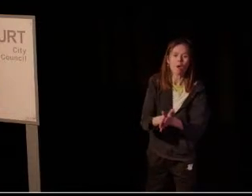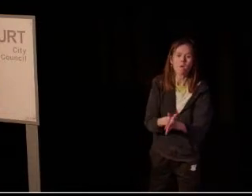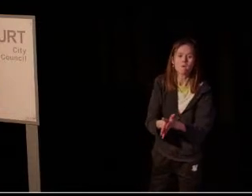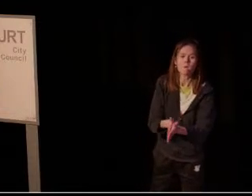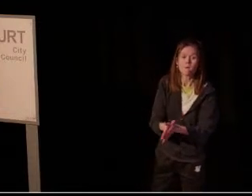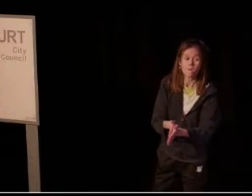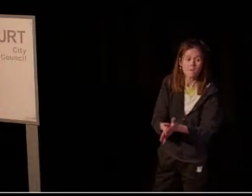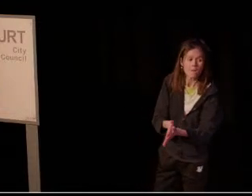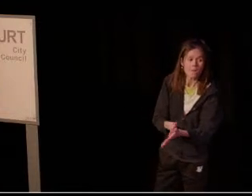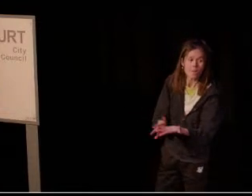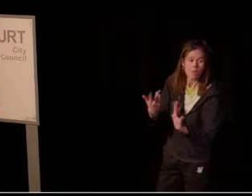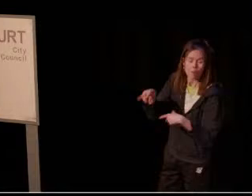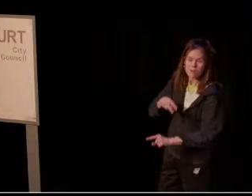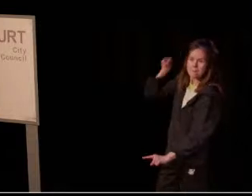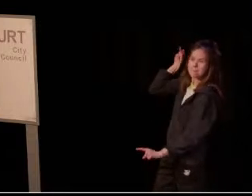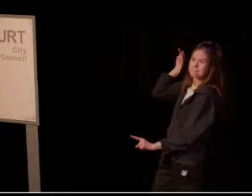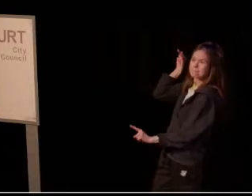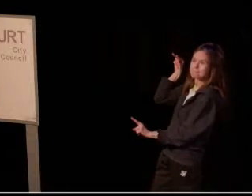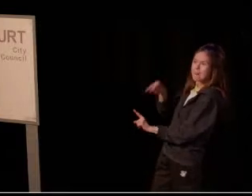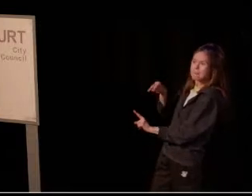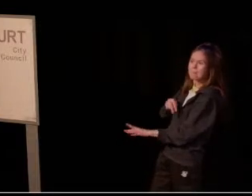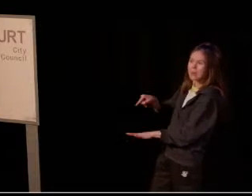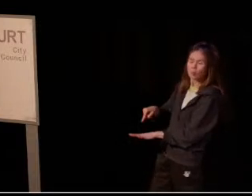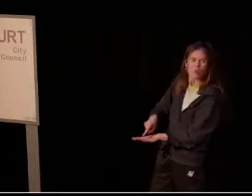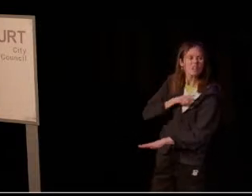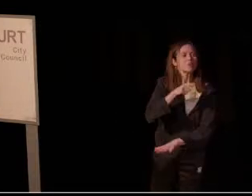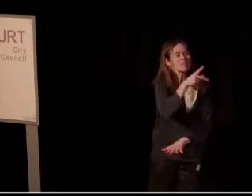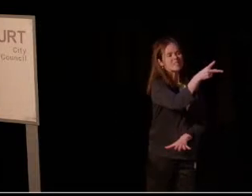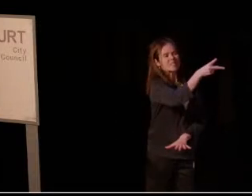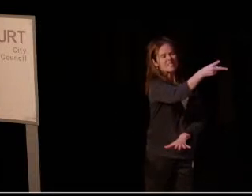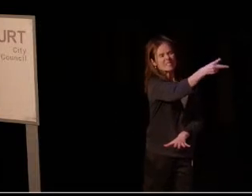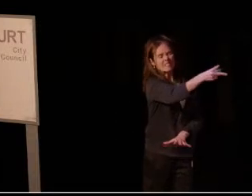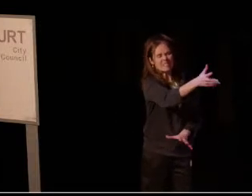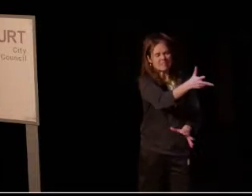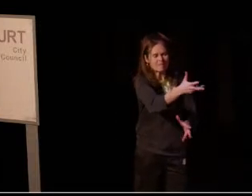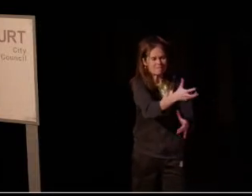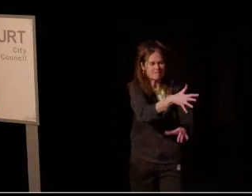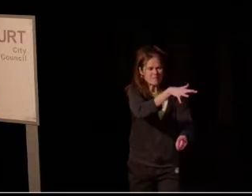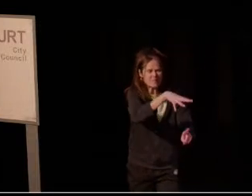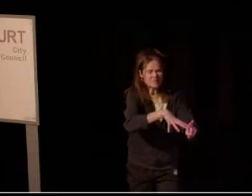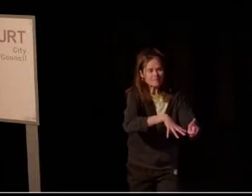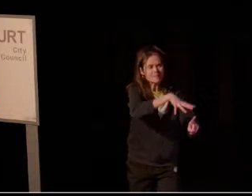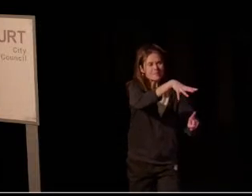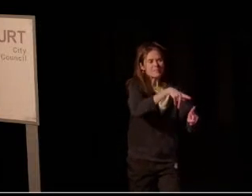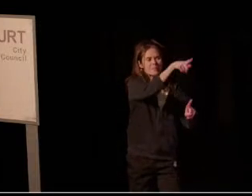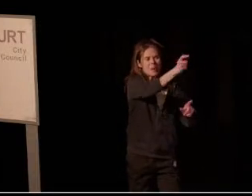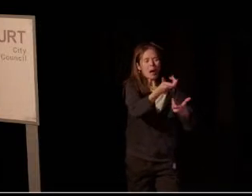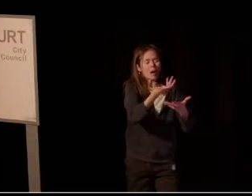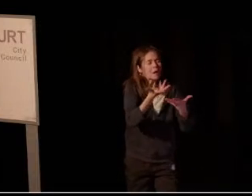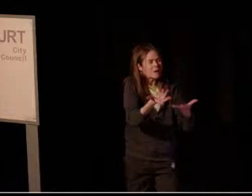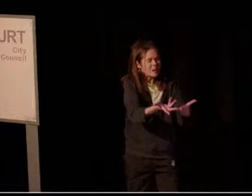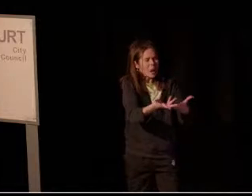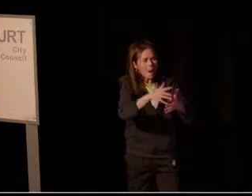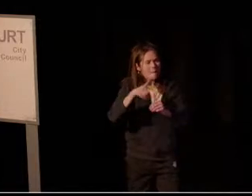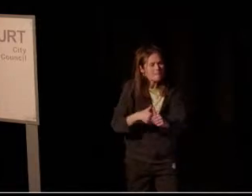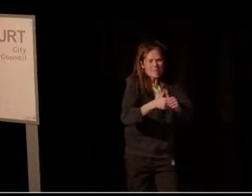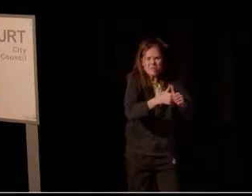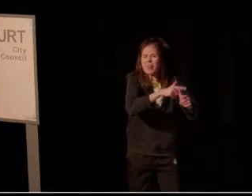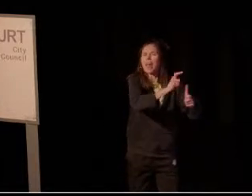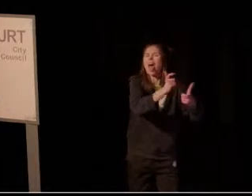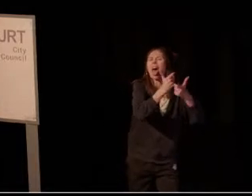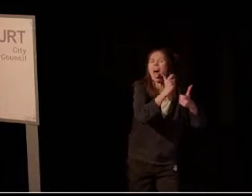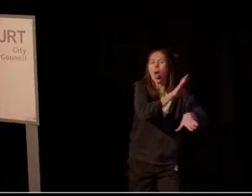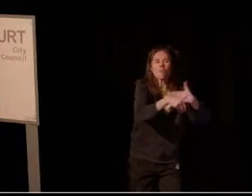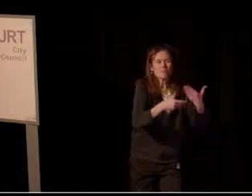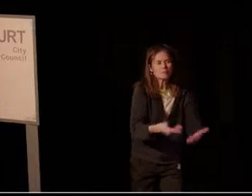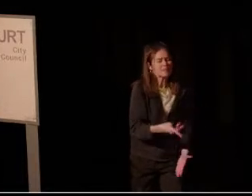Camillo and Polixenes laugh at me, make hobby of my sorrow. They would not laugh if I could hook them, and